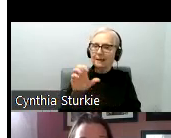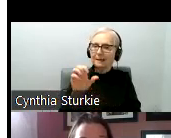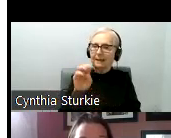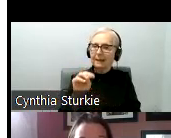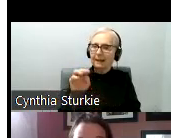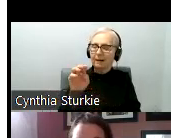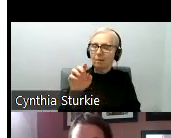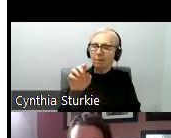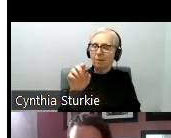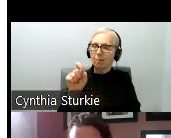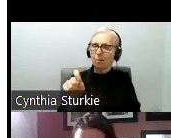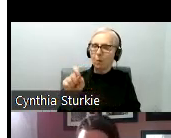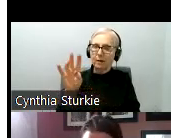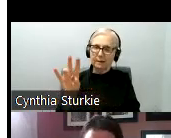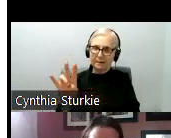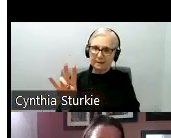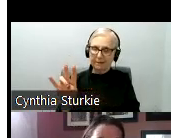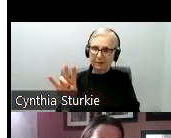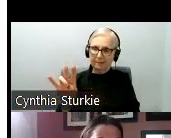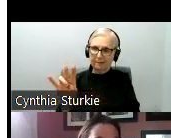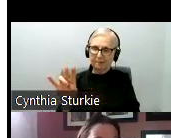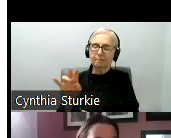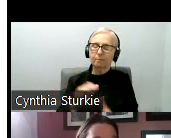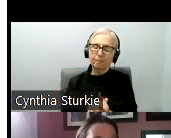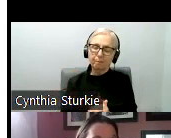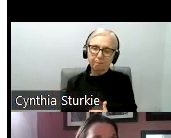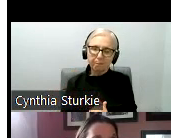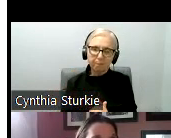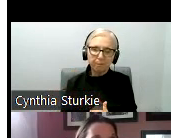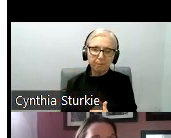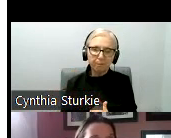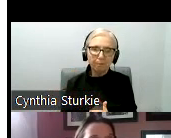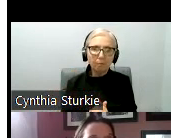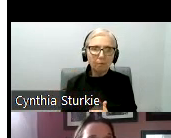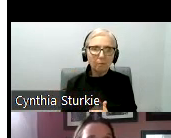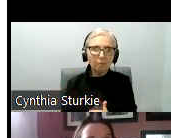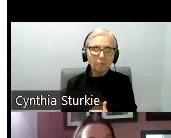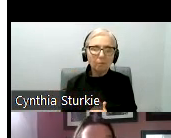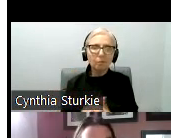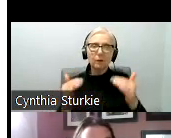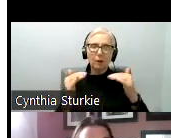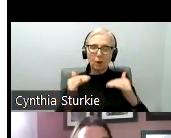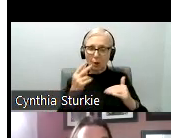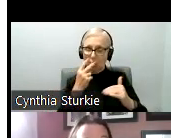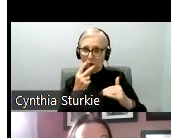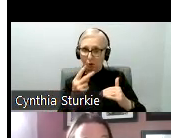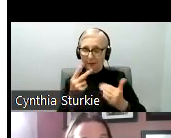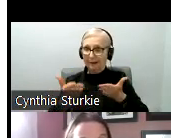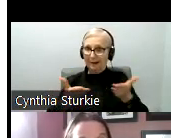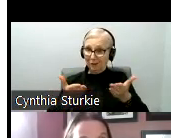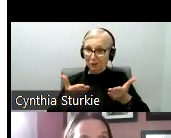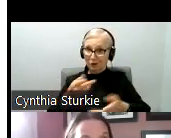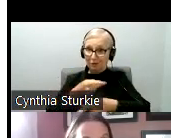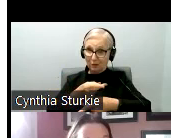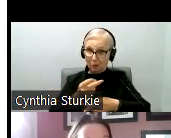once the 4th edition of ASAM does come out. So looking at some service provisions